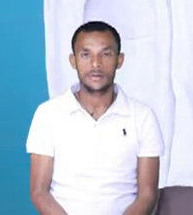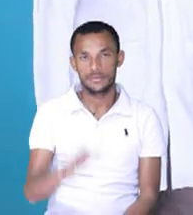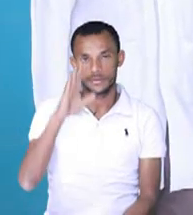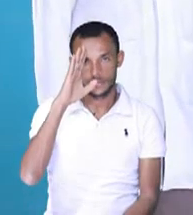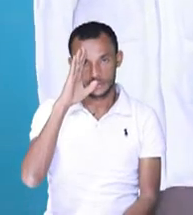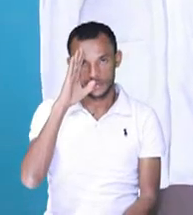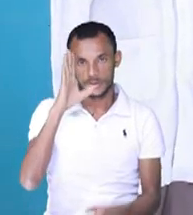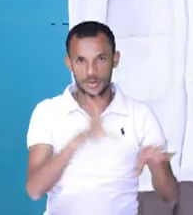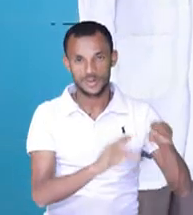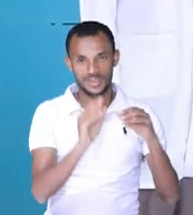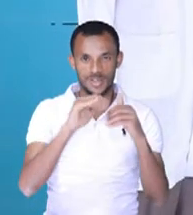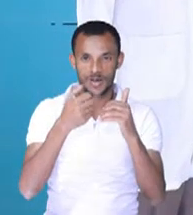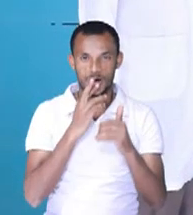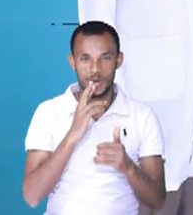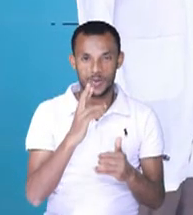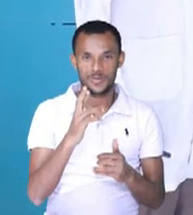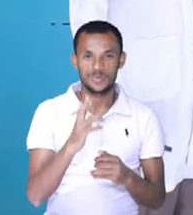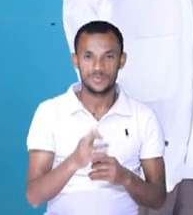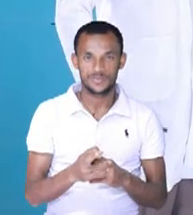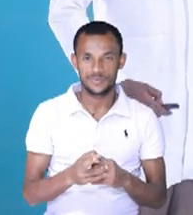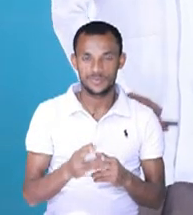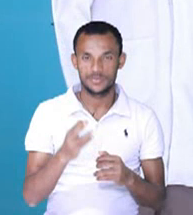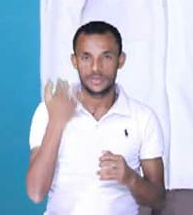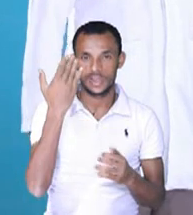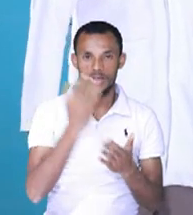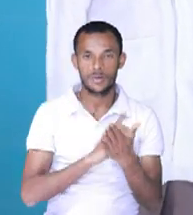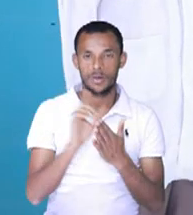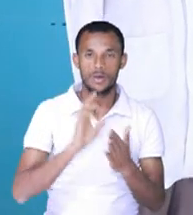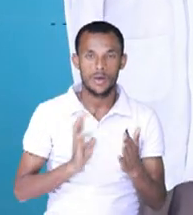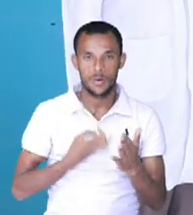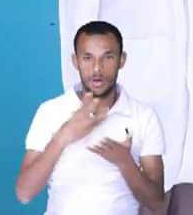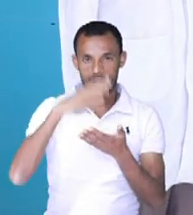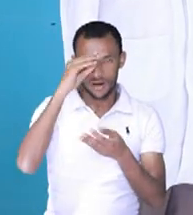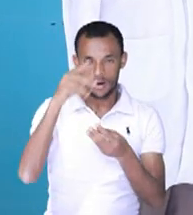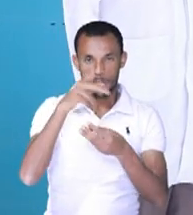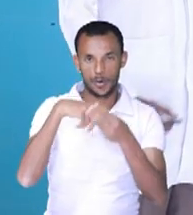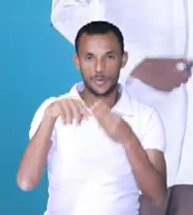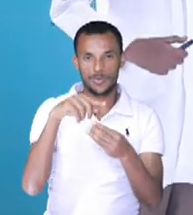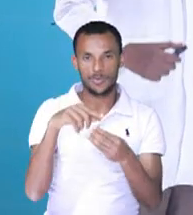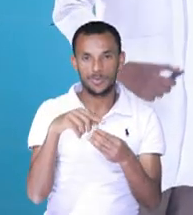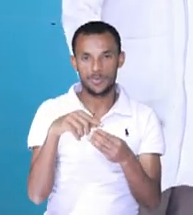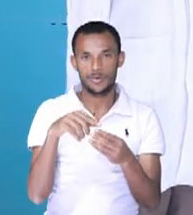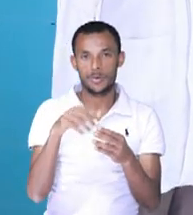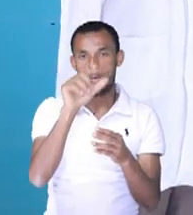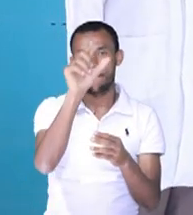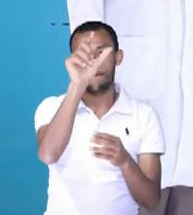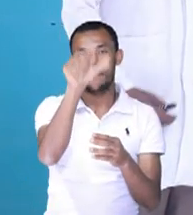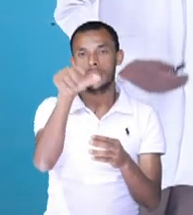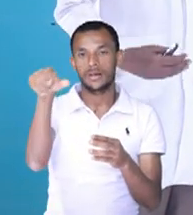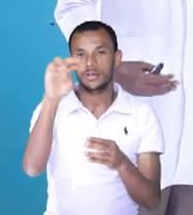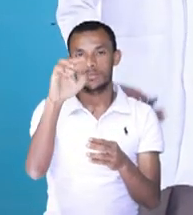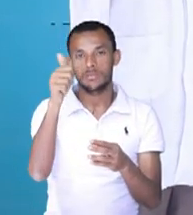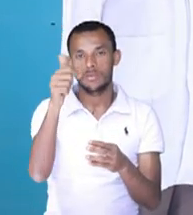Hello students, how are you? Last week we have tried to discuss about matrices. What is the